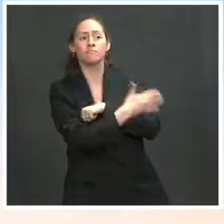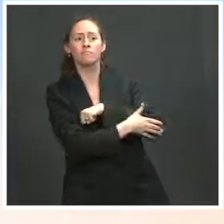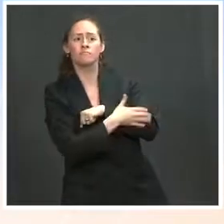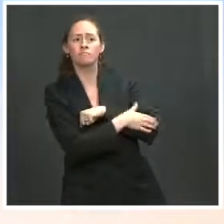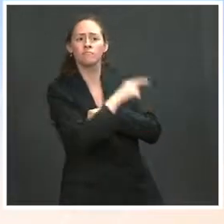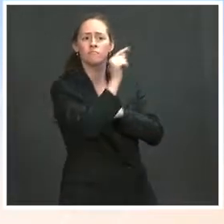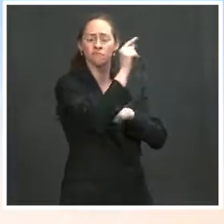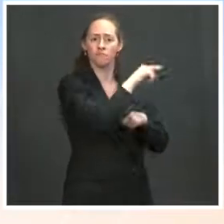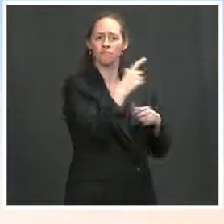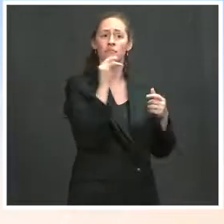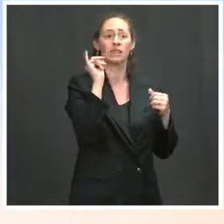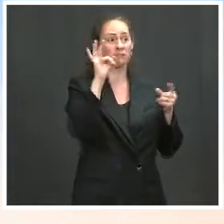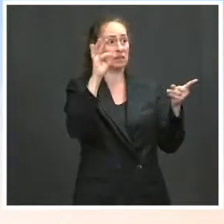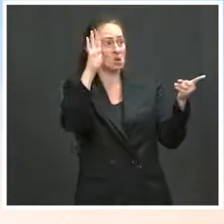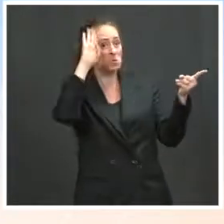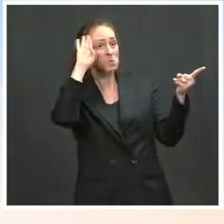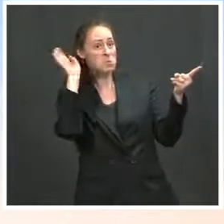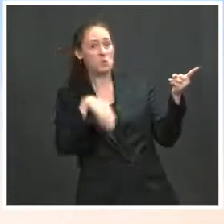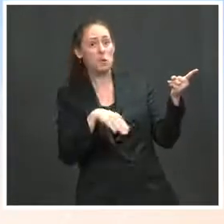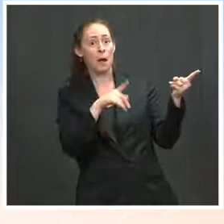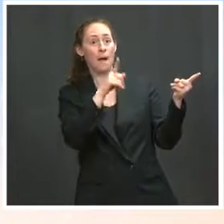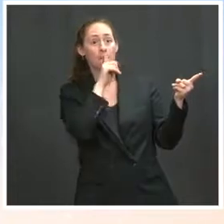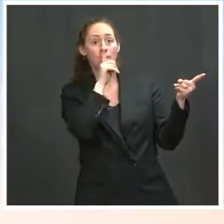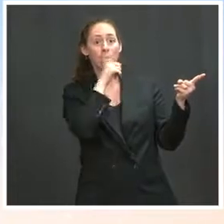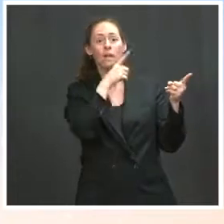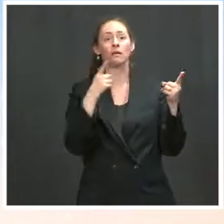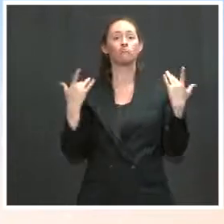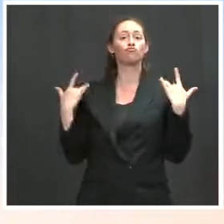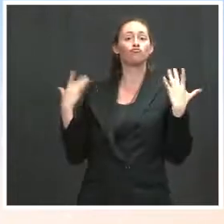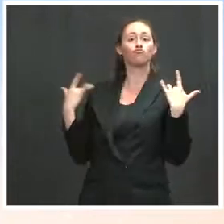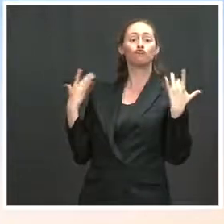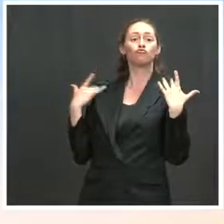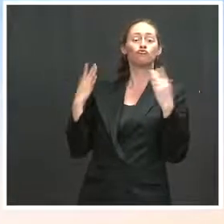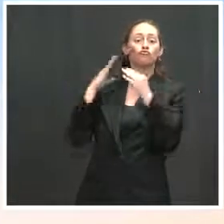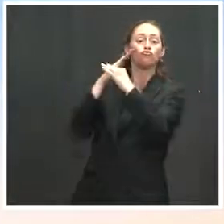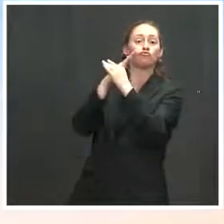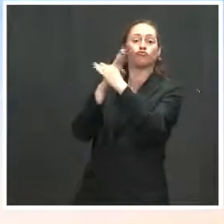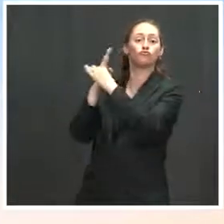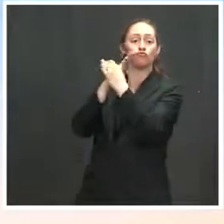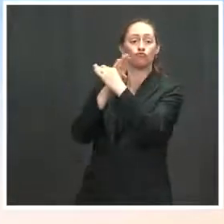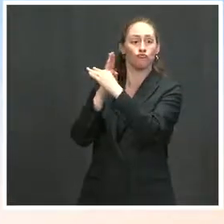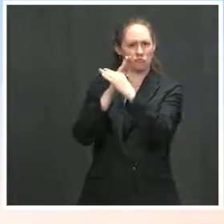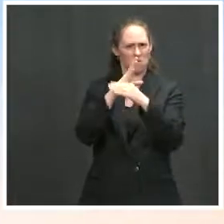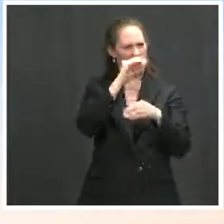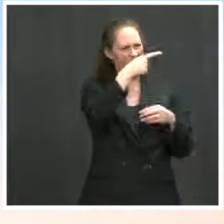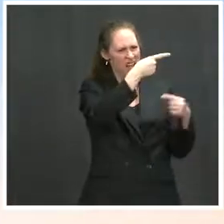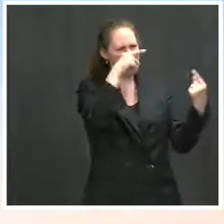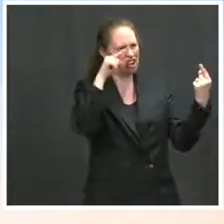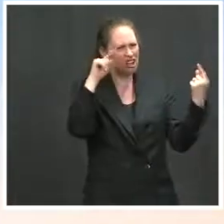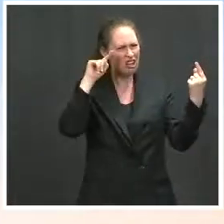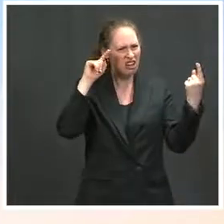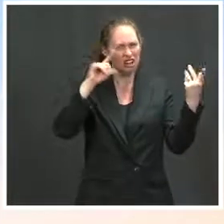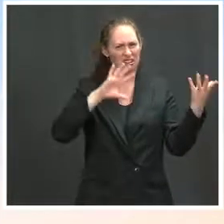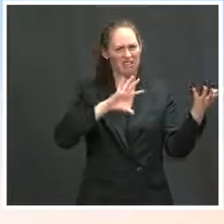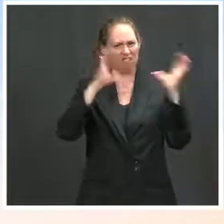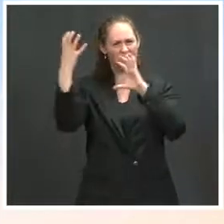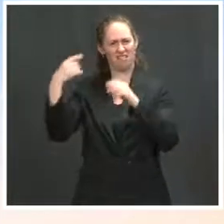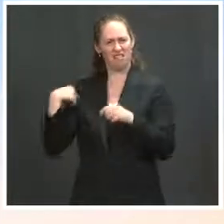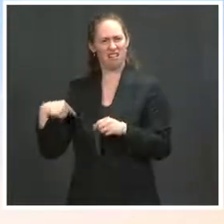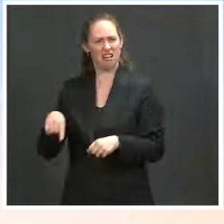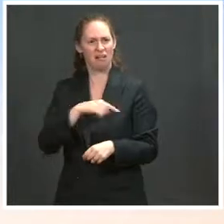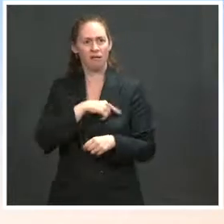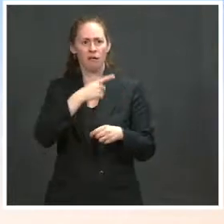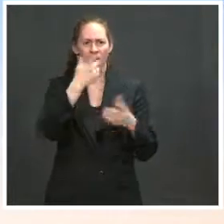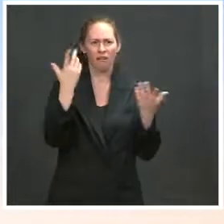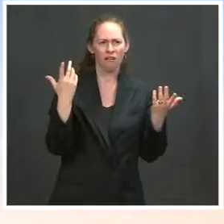said, they weren't letting the inspectors in, and that hurt the overall investigation forever, what would the president do? Would he do